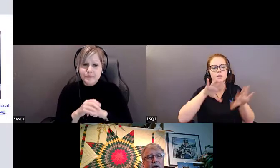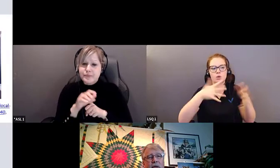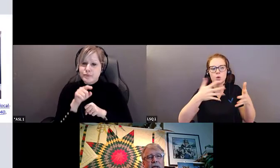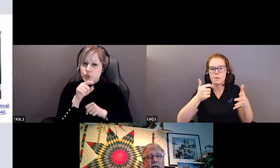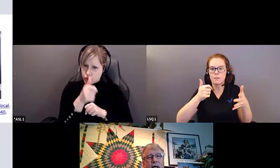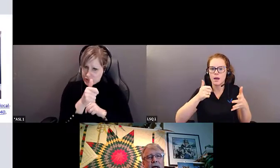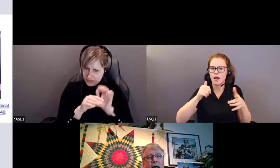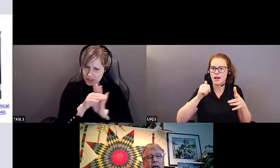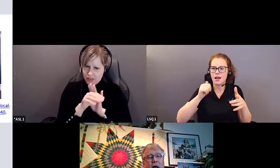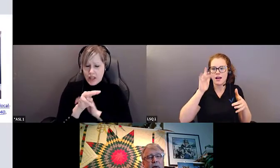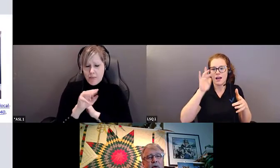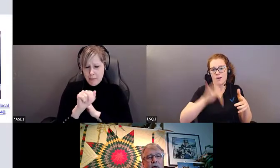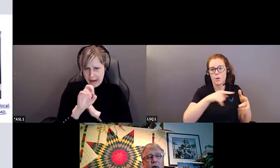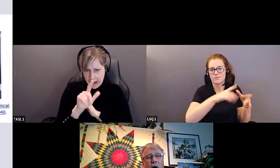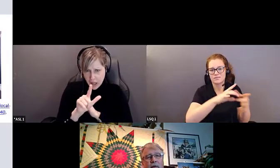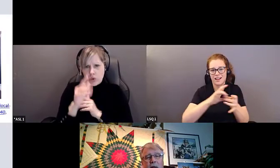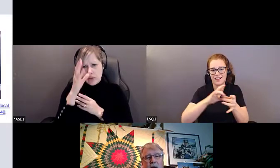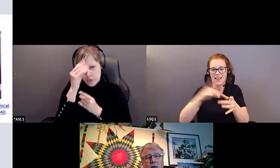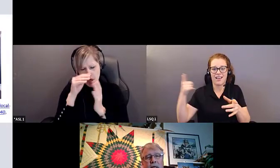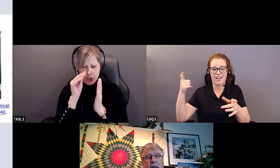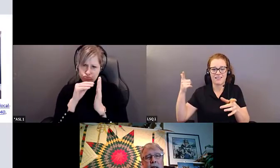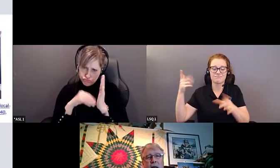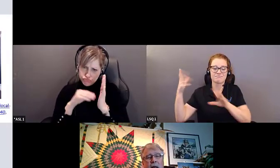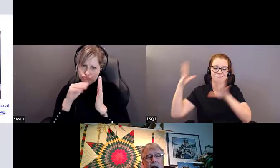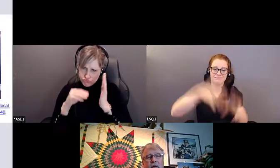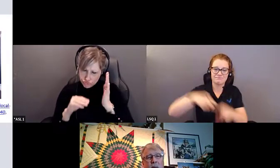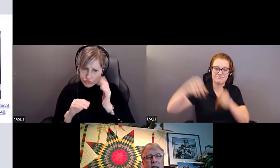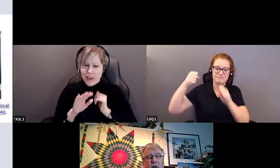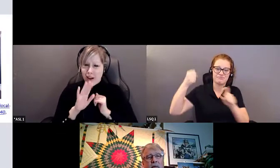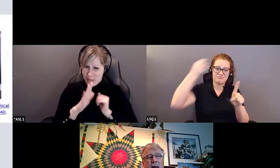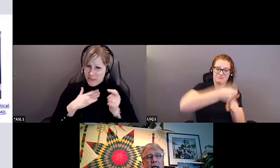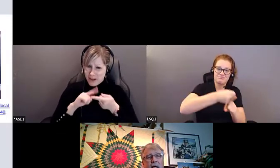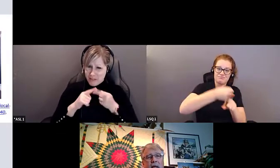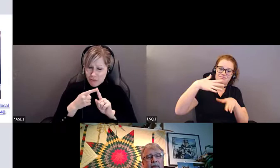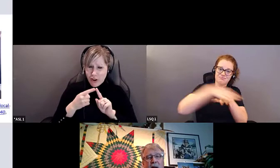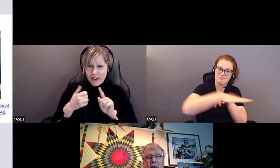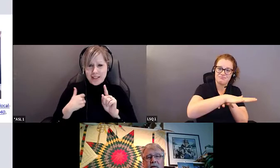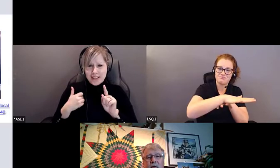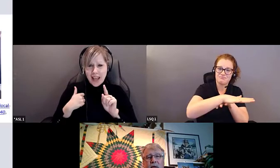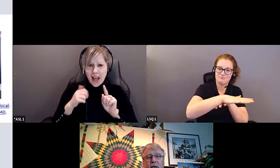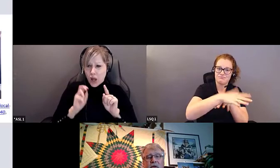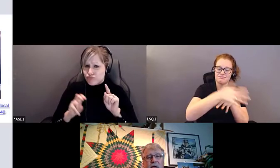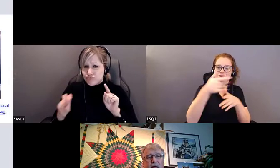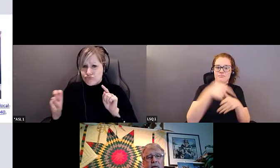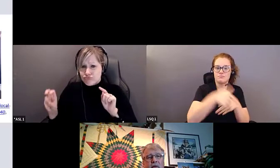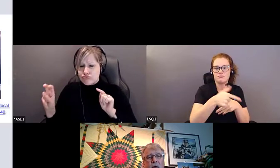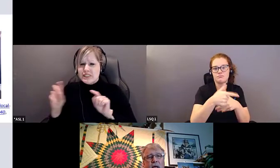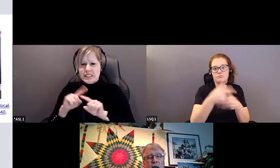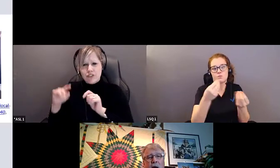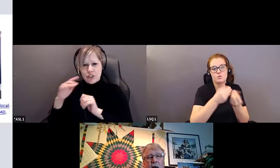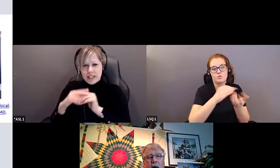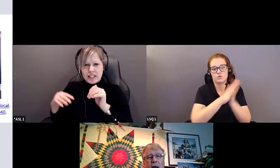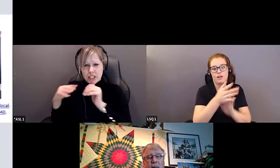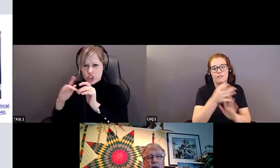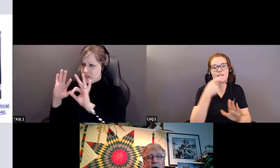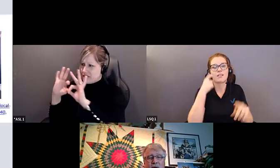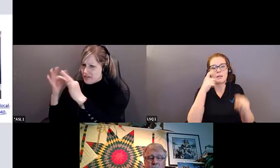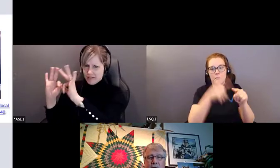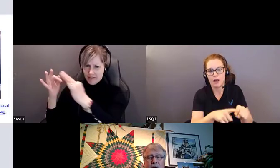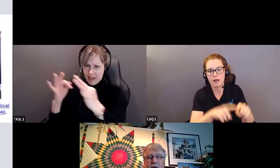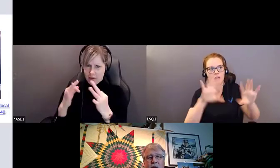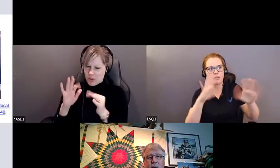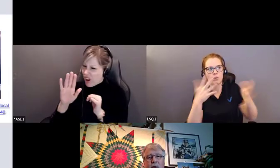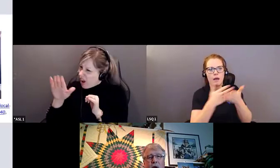she actually had the opportunity to cross the country and speak with many families of Indigenous ancestry about